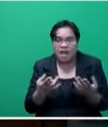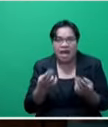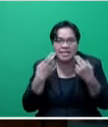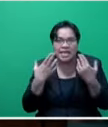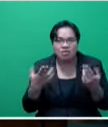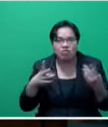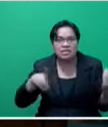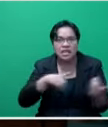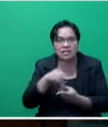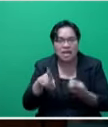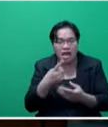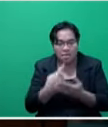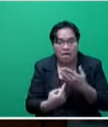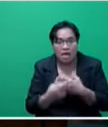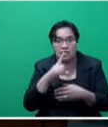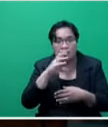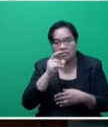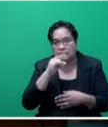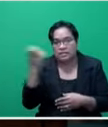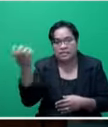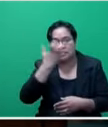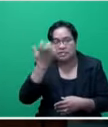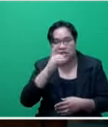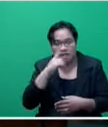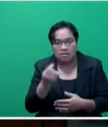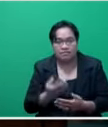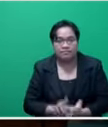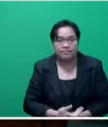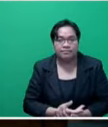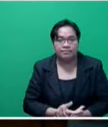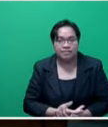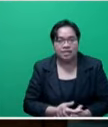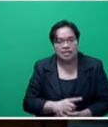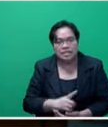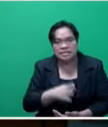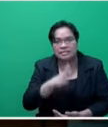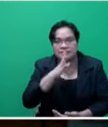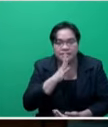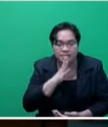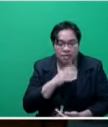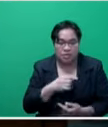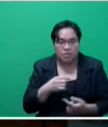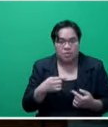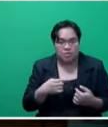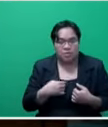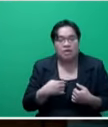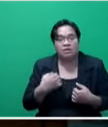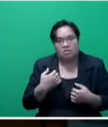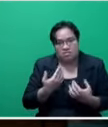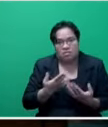disasters, some of which can be terrible in nature, that unfortunately we have become accustomed